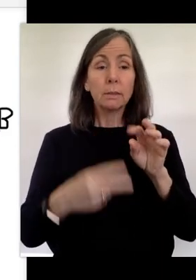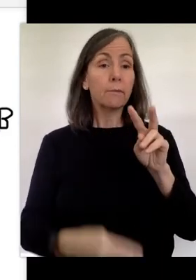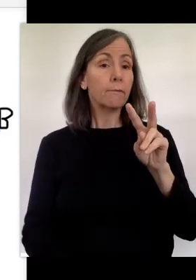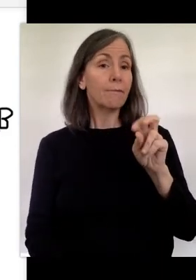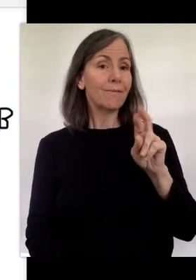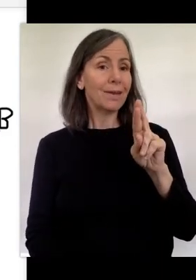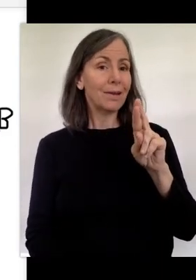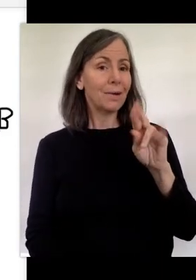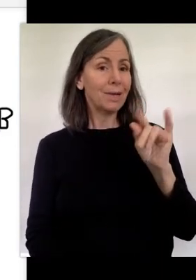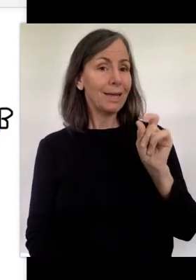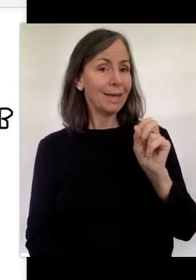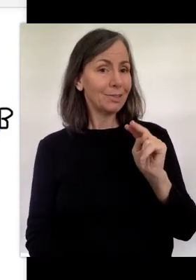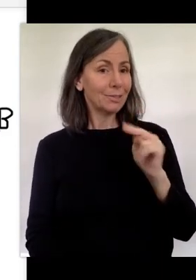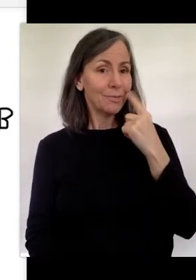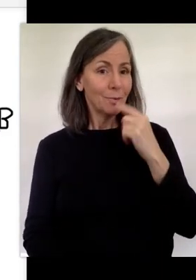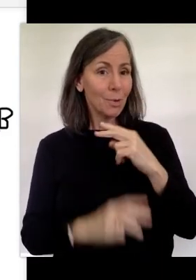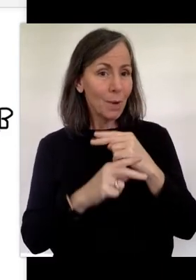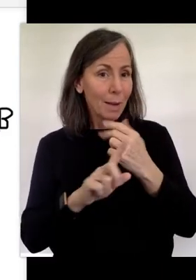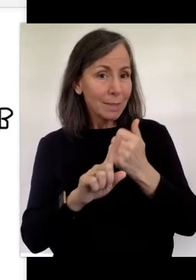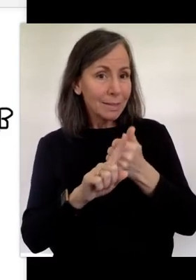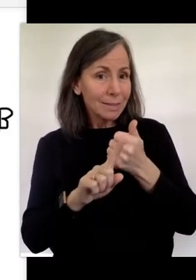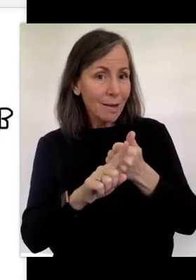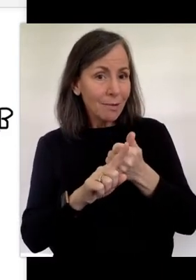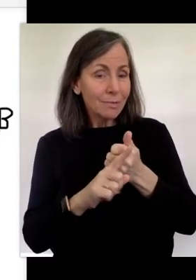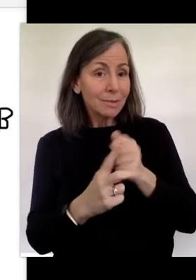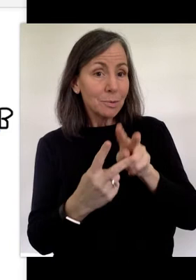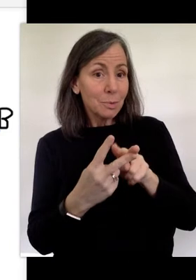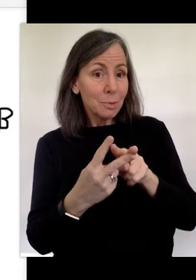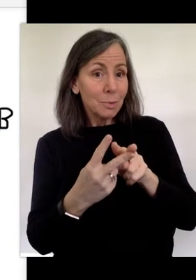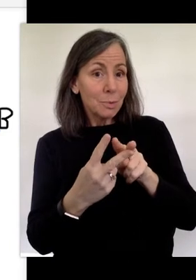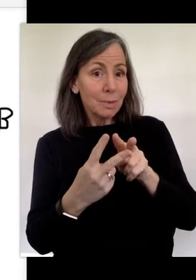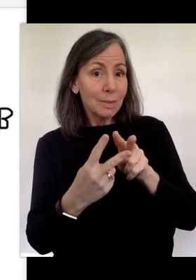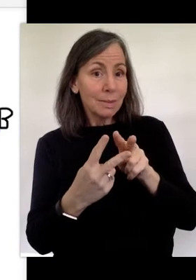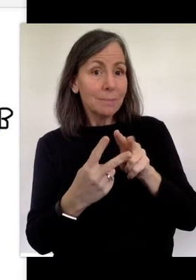in the rabbit is brown or white.